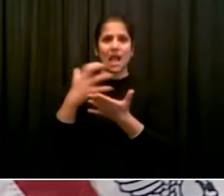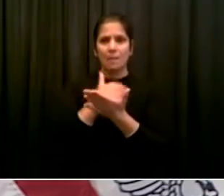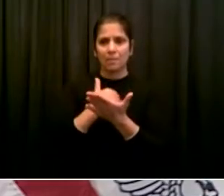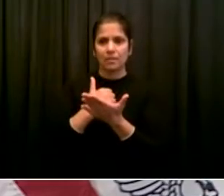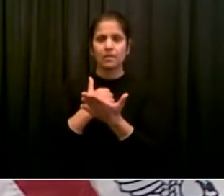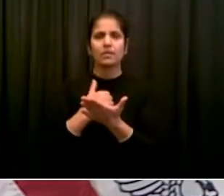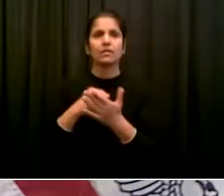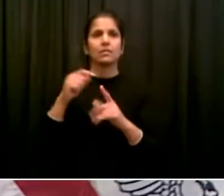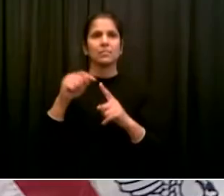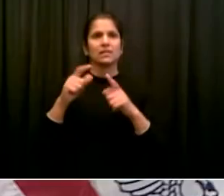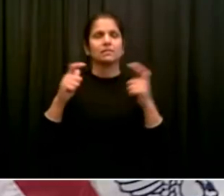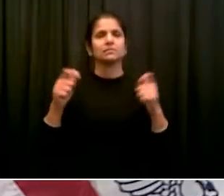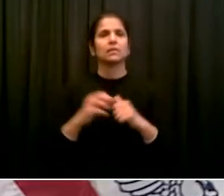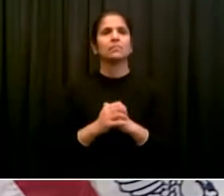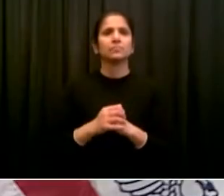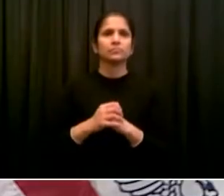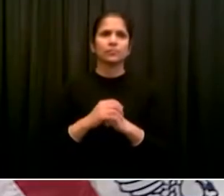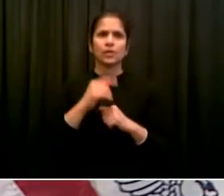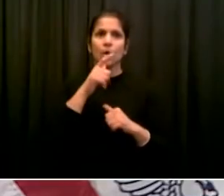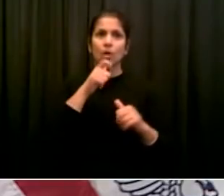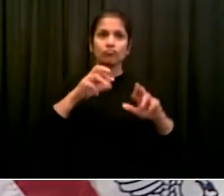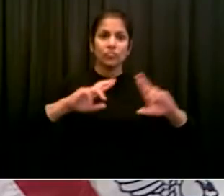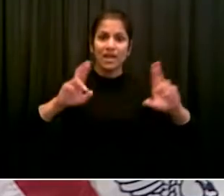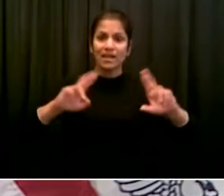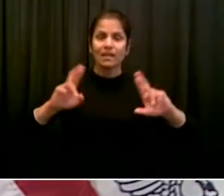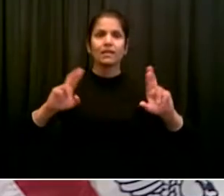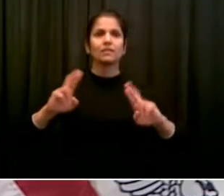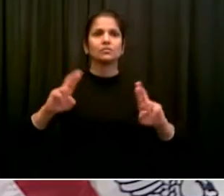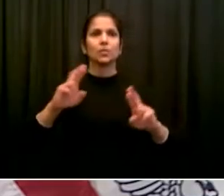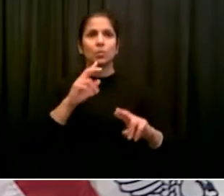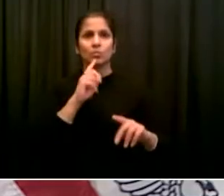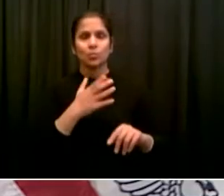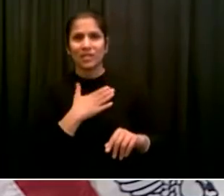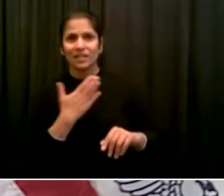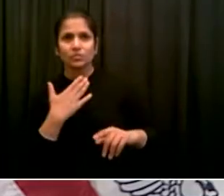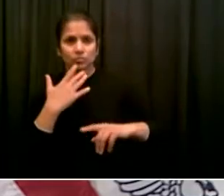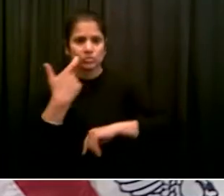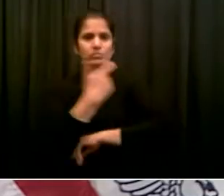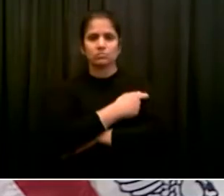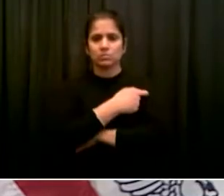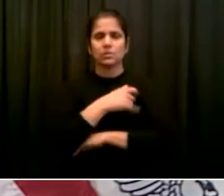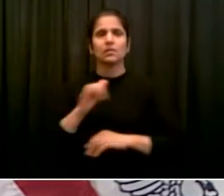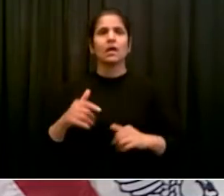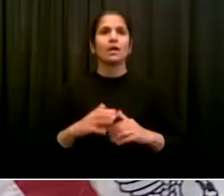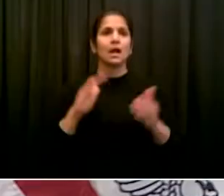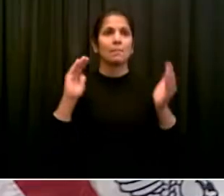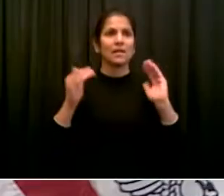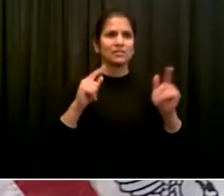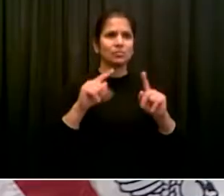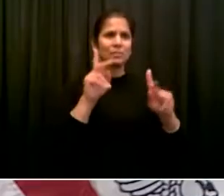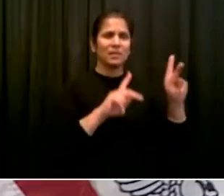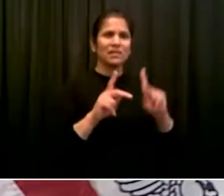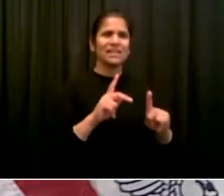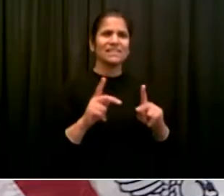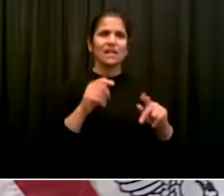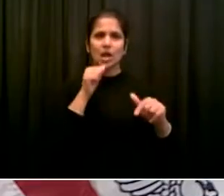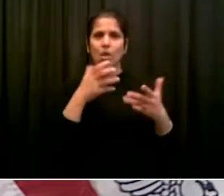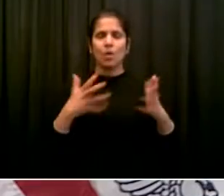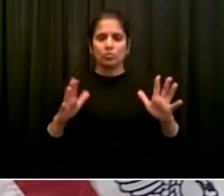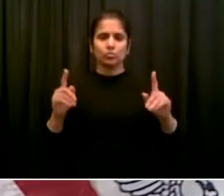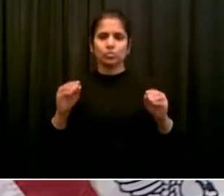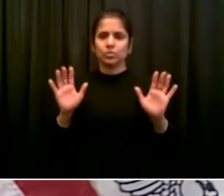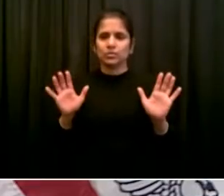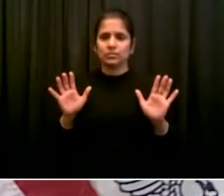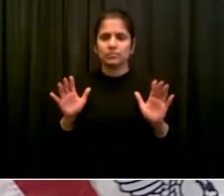who's ready, willing, and able to take the vaccine versus who still is hesitating. That's been true up till recently. I think it's starting to